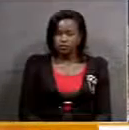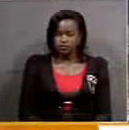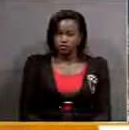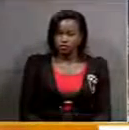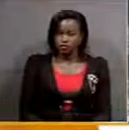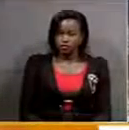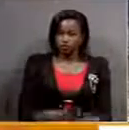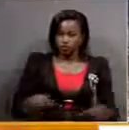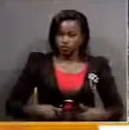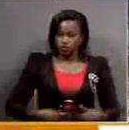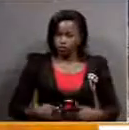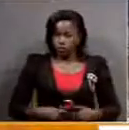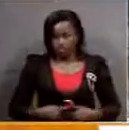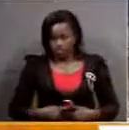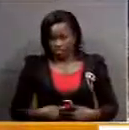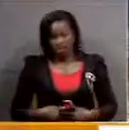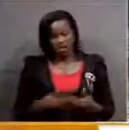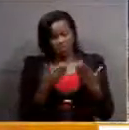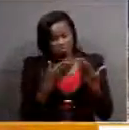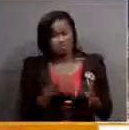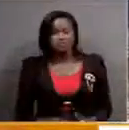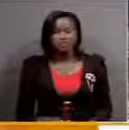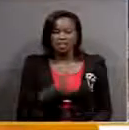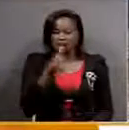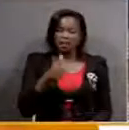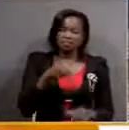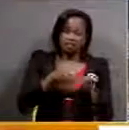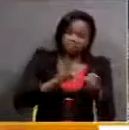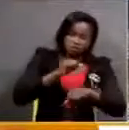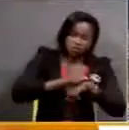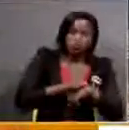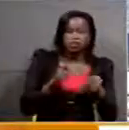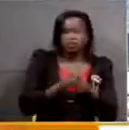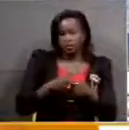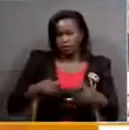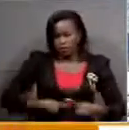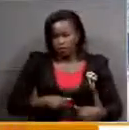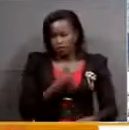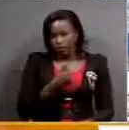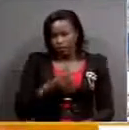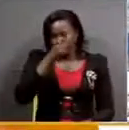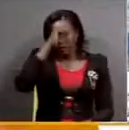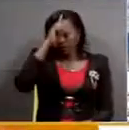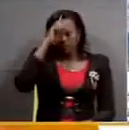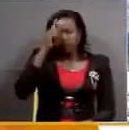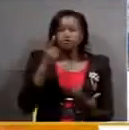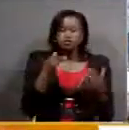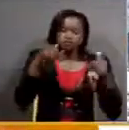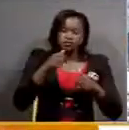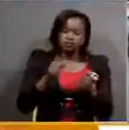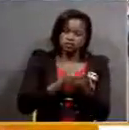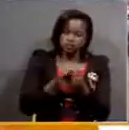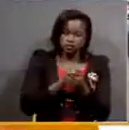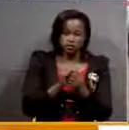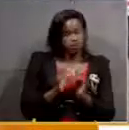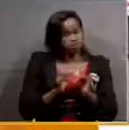Adolescents that include school-going youth, those out of school, and young mothers around Kasubi spent most of this Saturday at Kawala